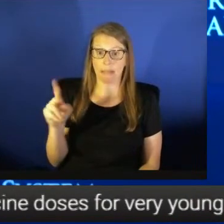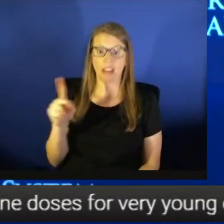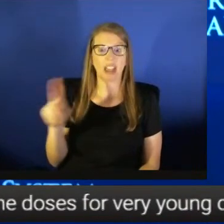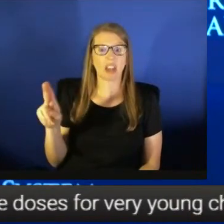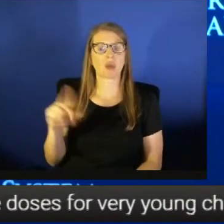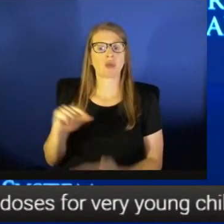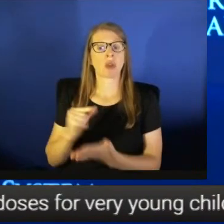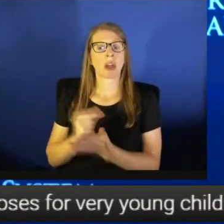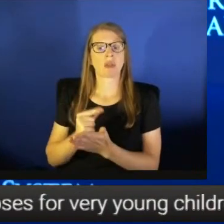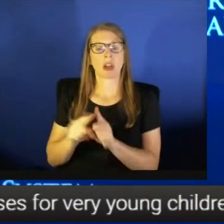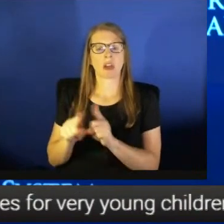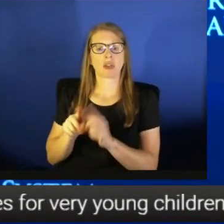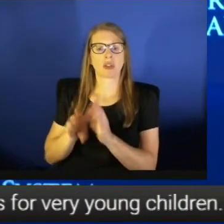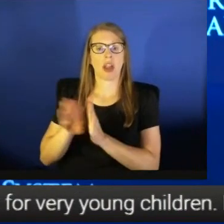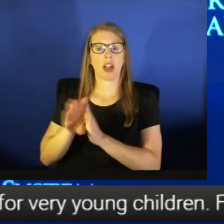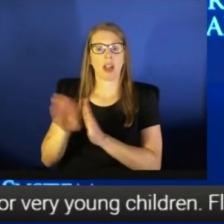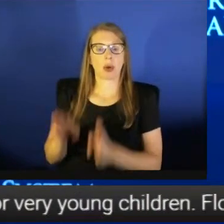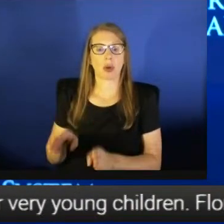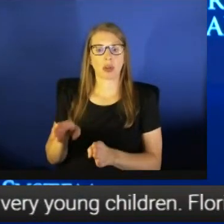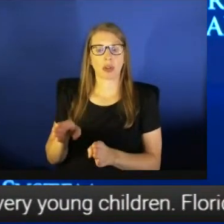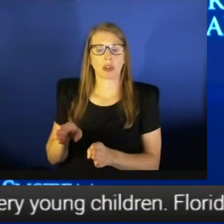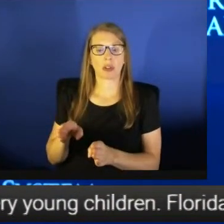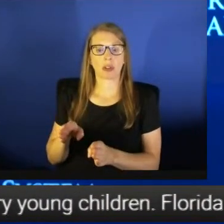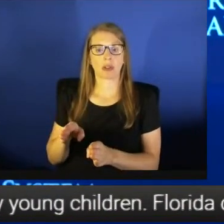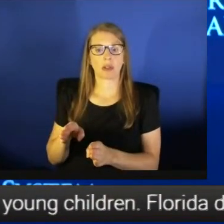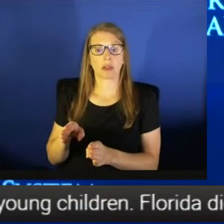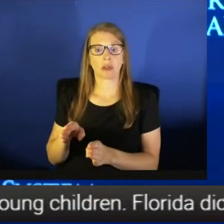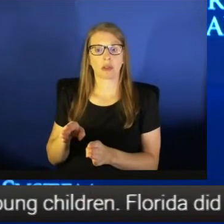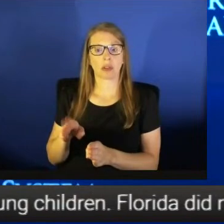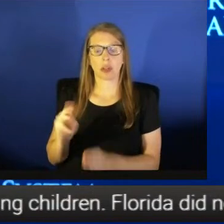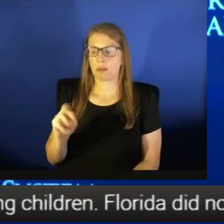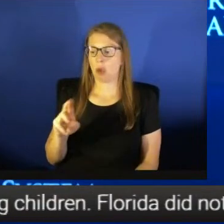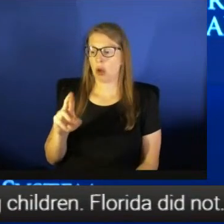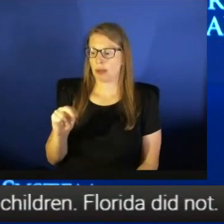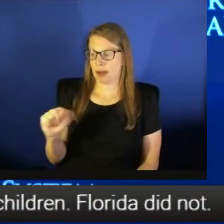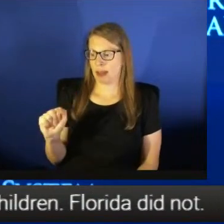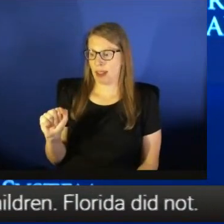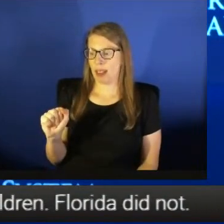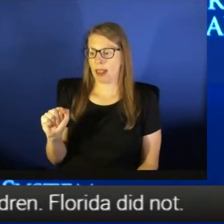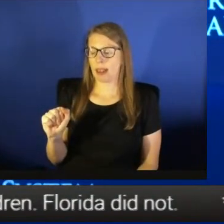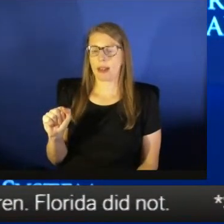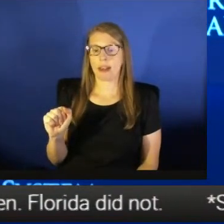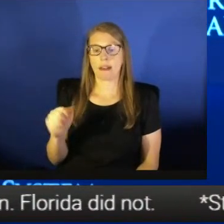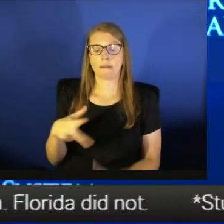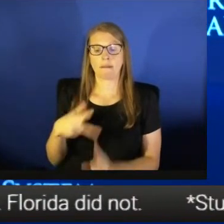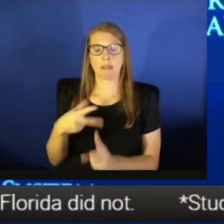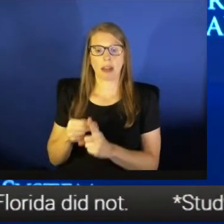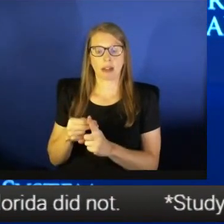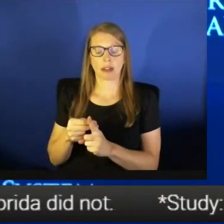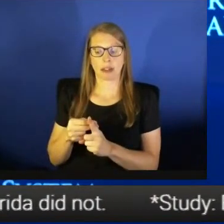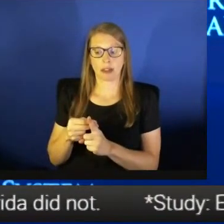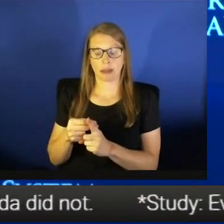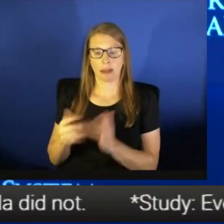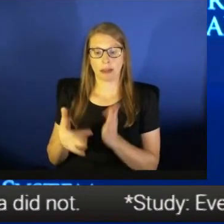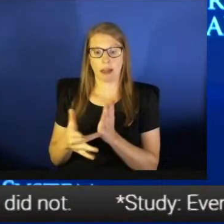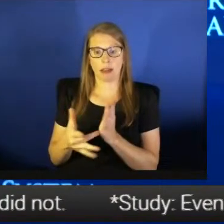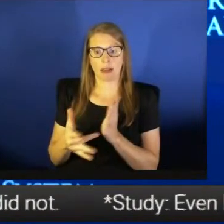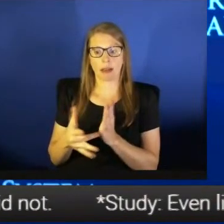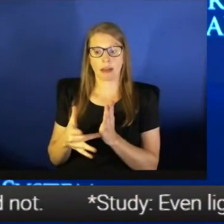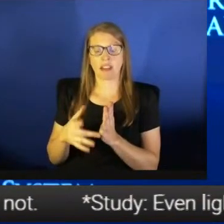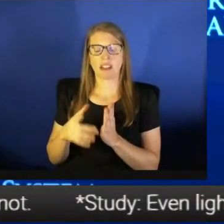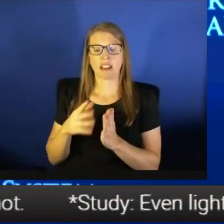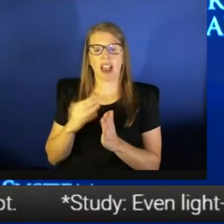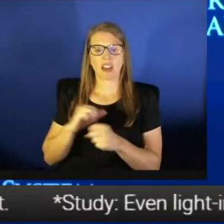the developers of the mRNA vaccine technology and assisted the COVID vaccine development. And he talked about